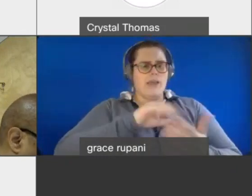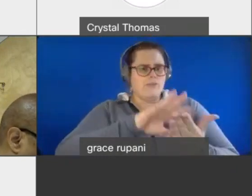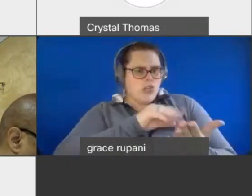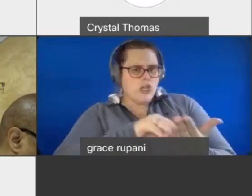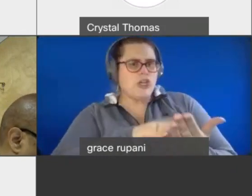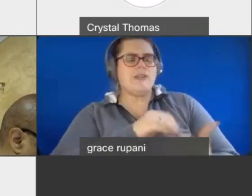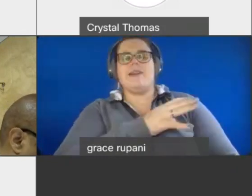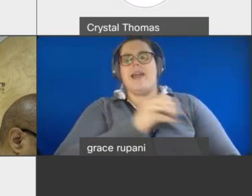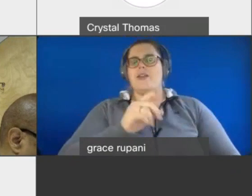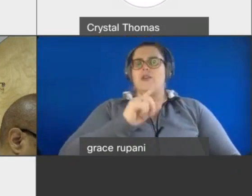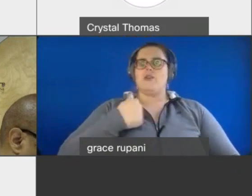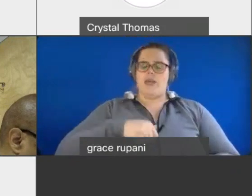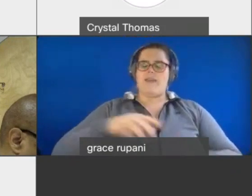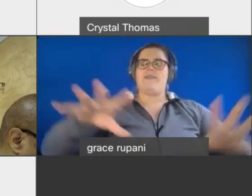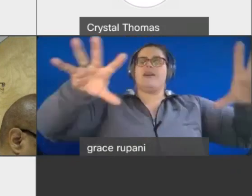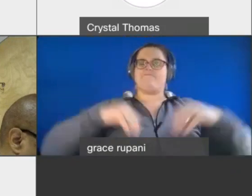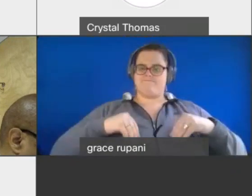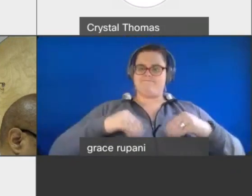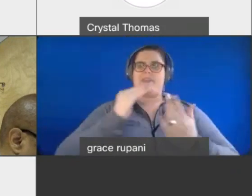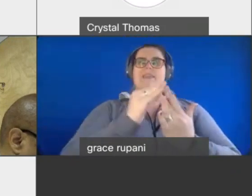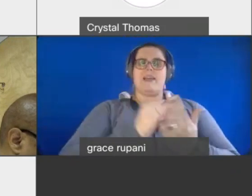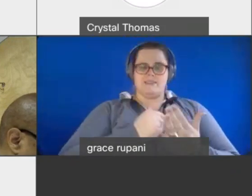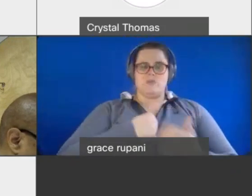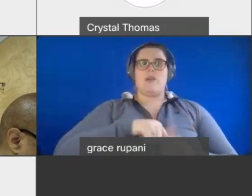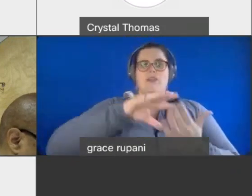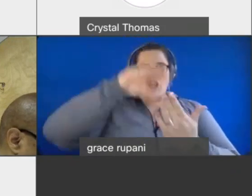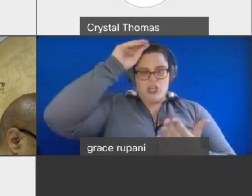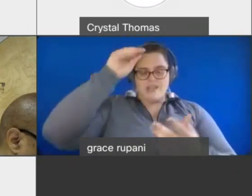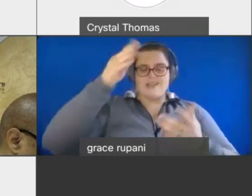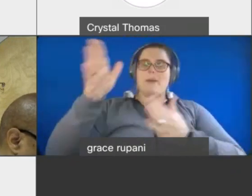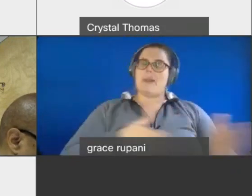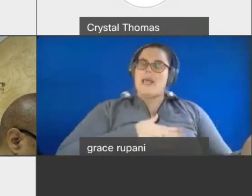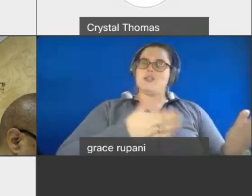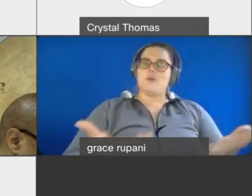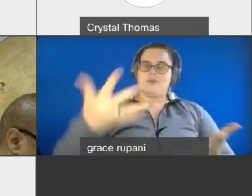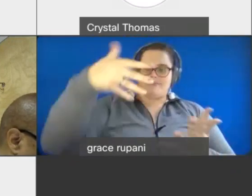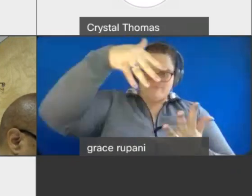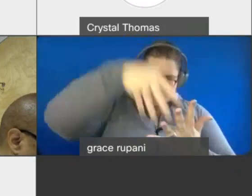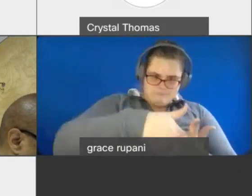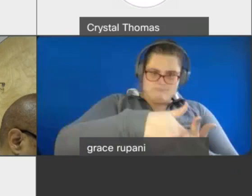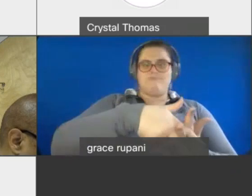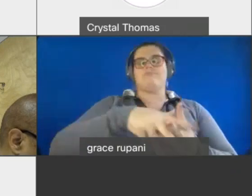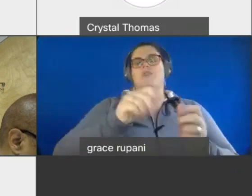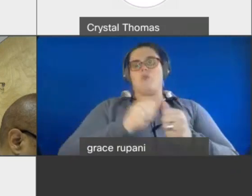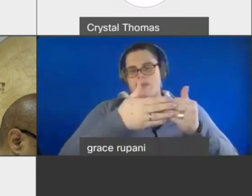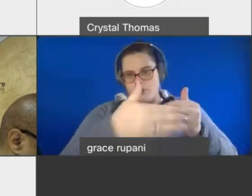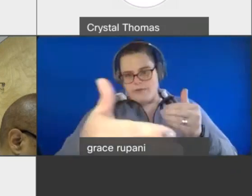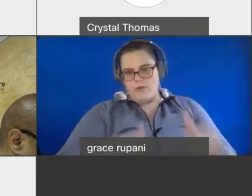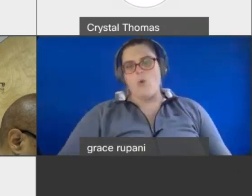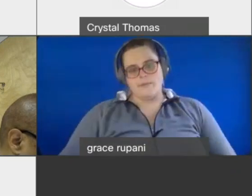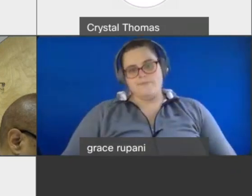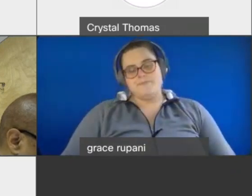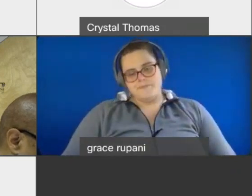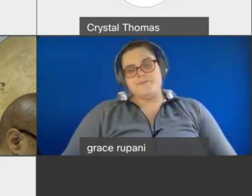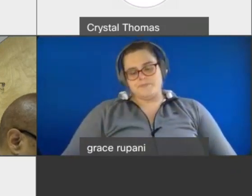plan to maintain them as we are moving forward. Some of the things we plan to embrace is, first of all, the